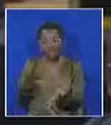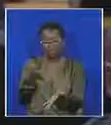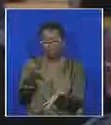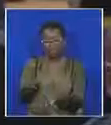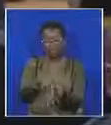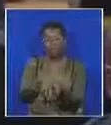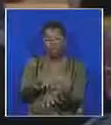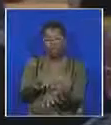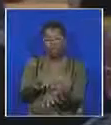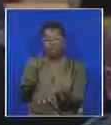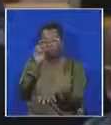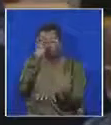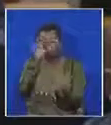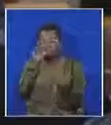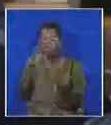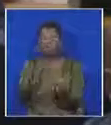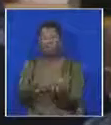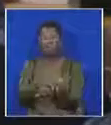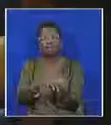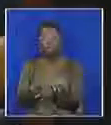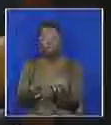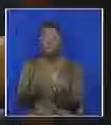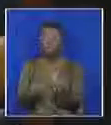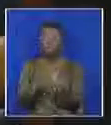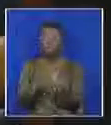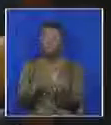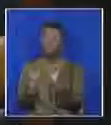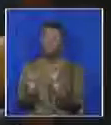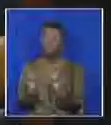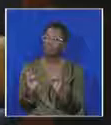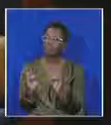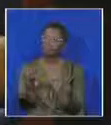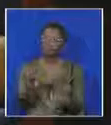must withdraw that. It has not happened. Madam Speaker.